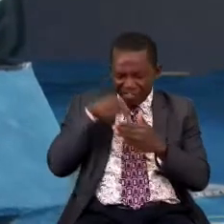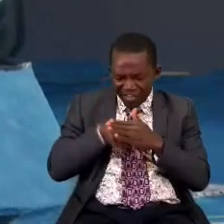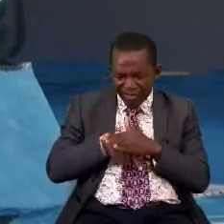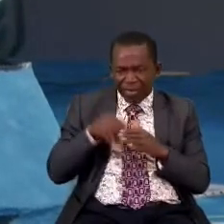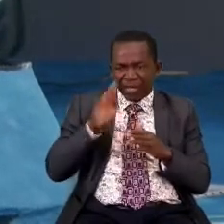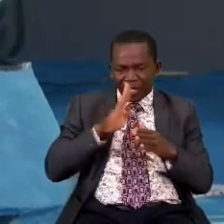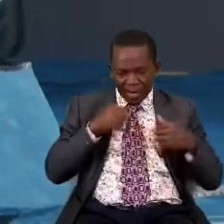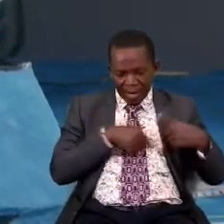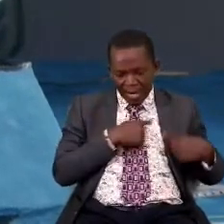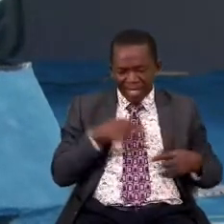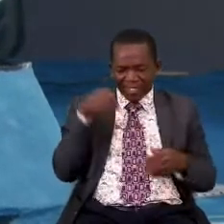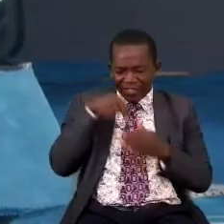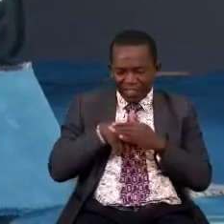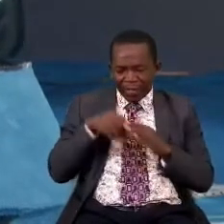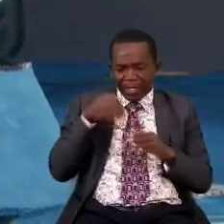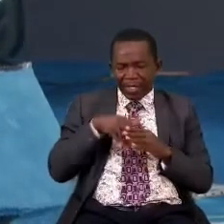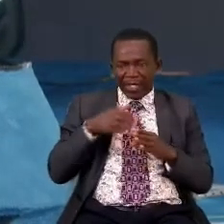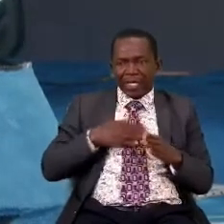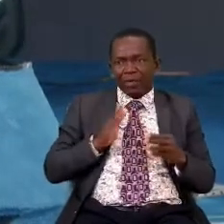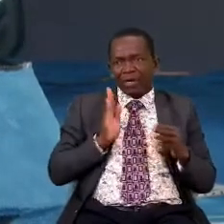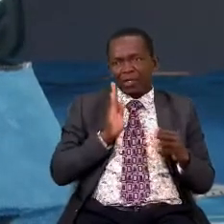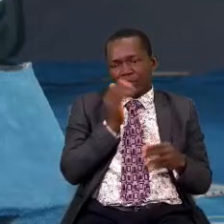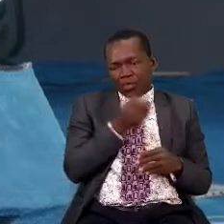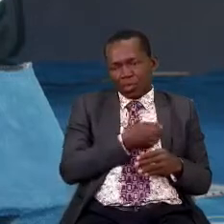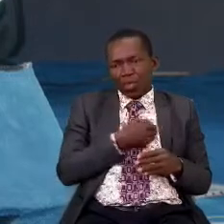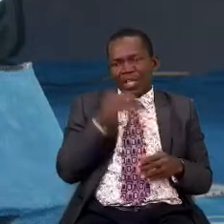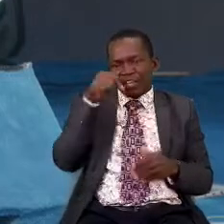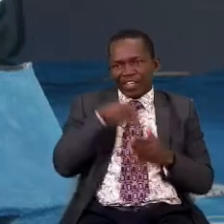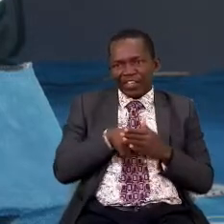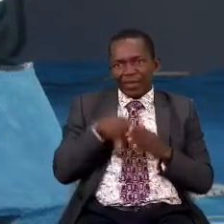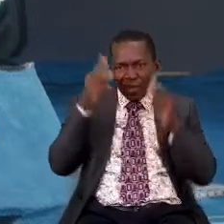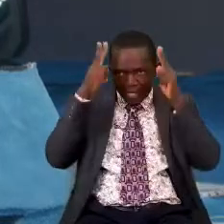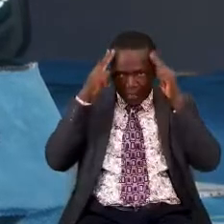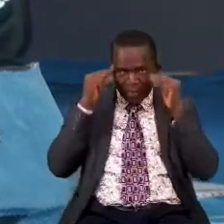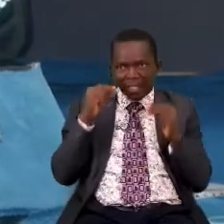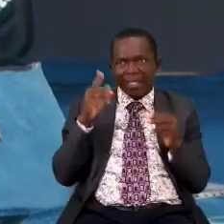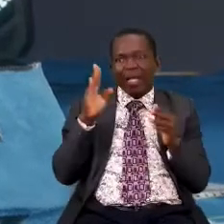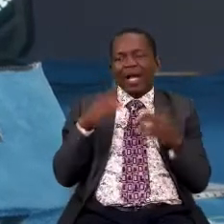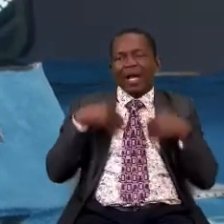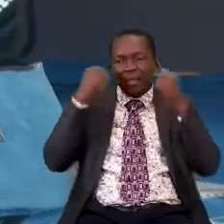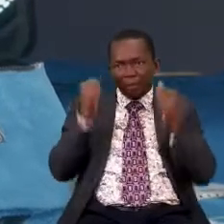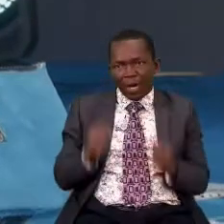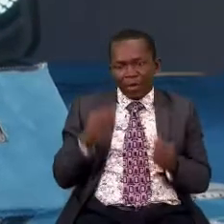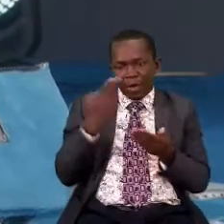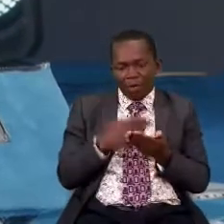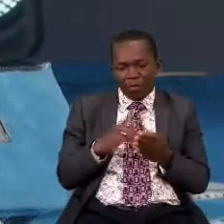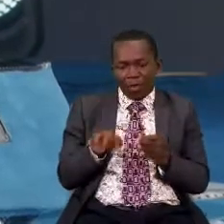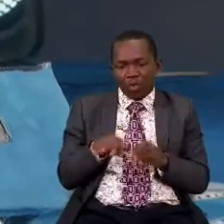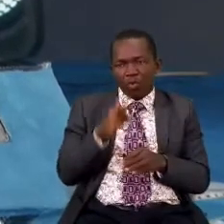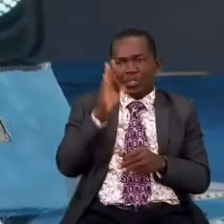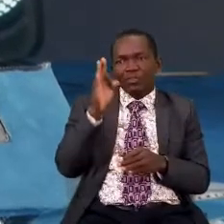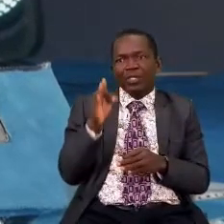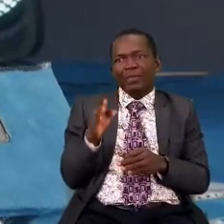Holy Ghost that you have, that will see you through anywhere you find yourself, advancing,